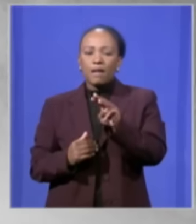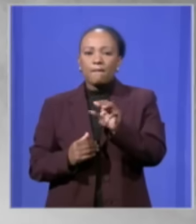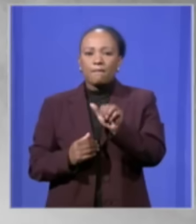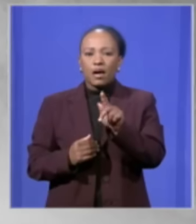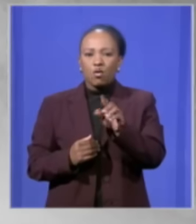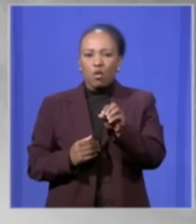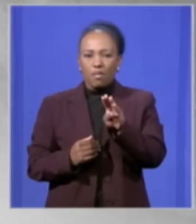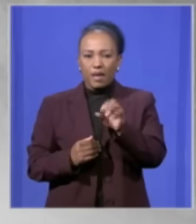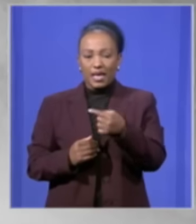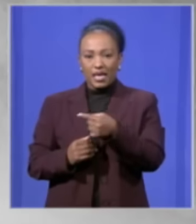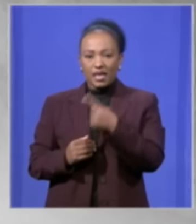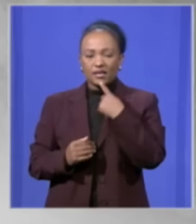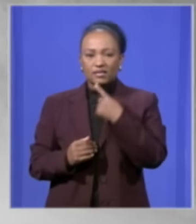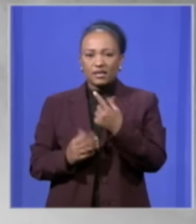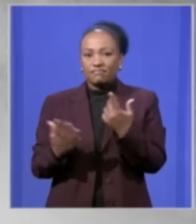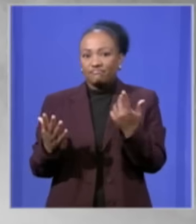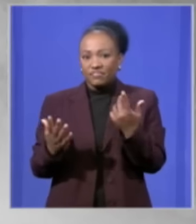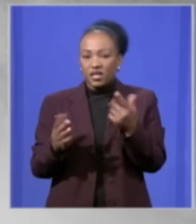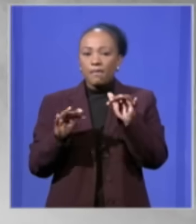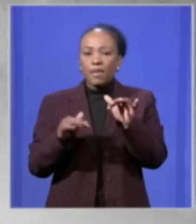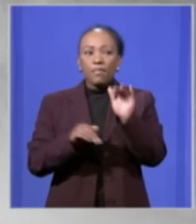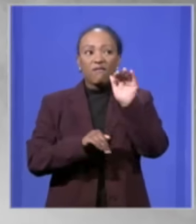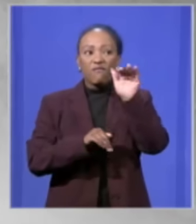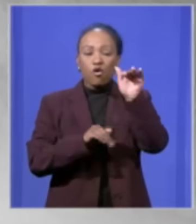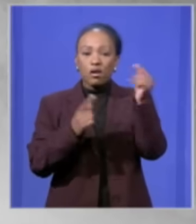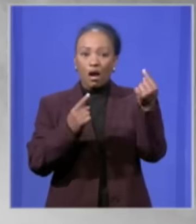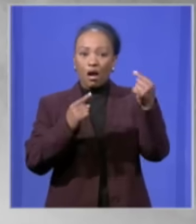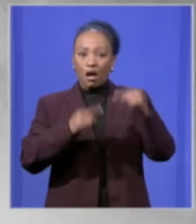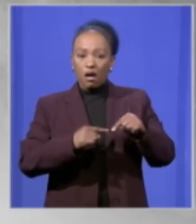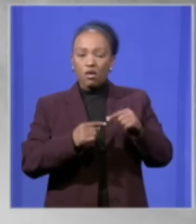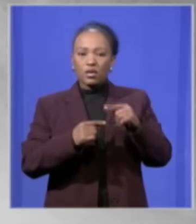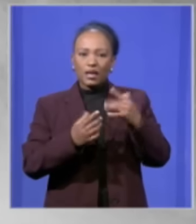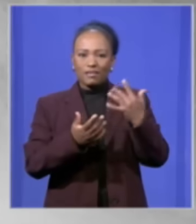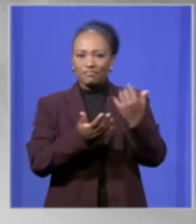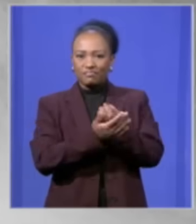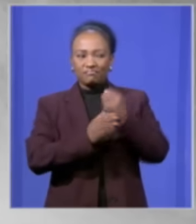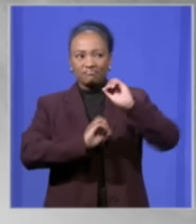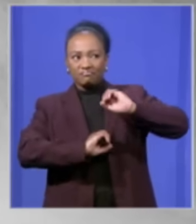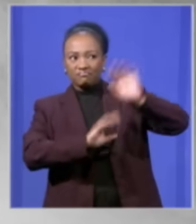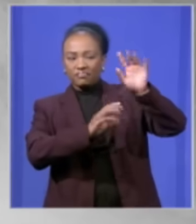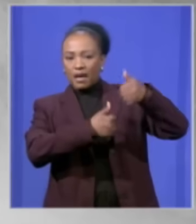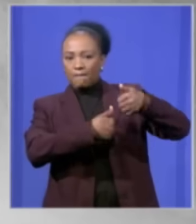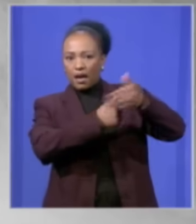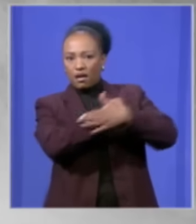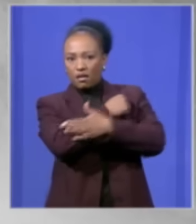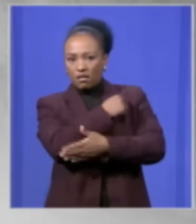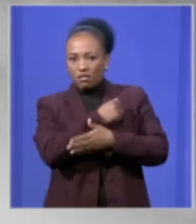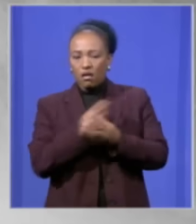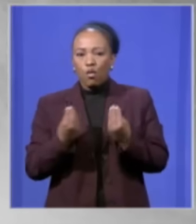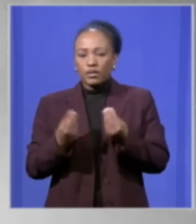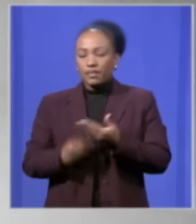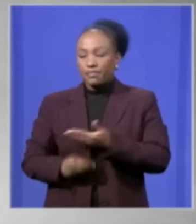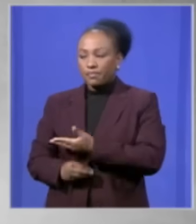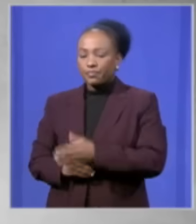ba tlo fitlhelela go tsamaiša bafaladi bao ba sego molaong morago magaeng a ga bo bona maikutlo ka WhatsApp ke ao